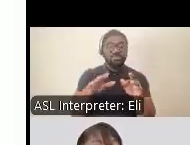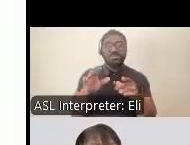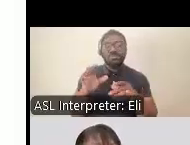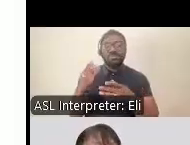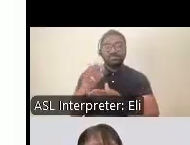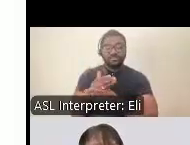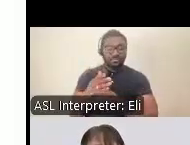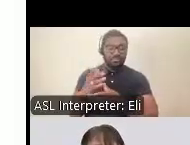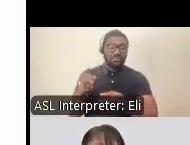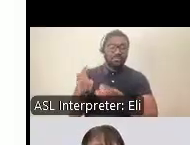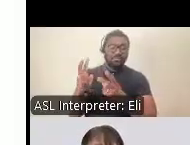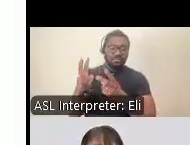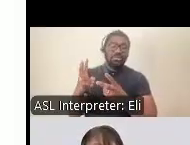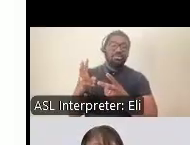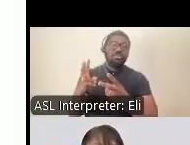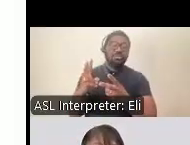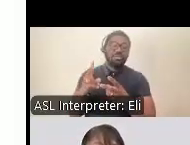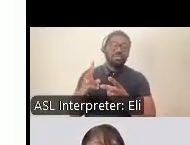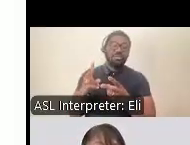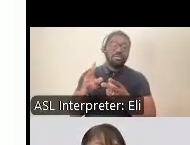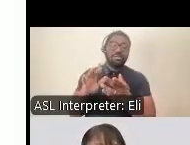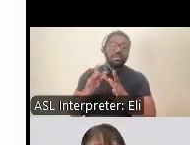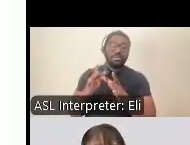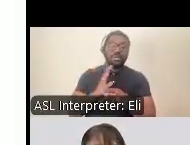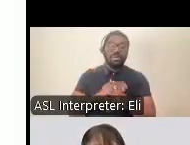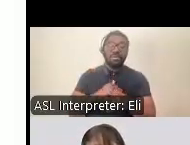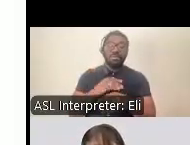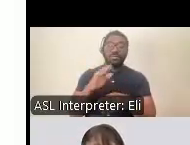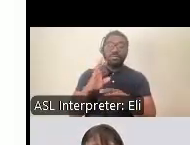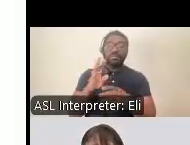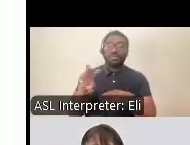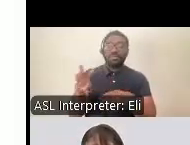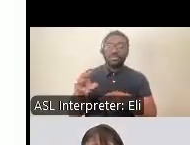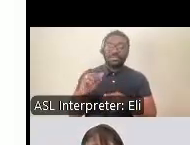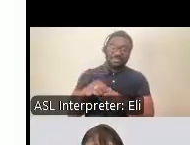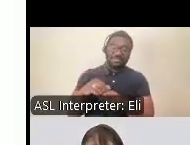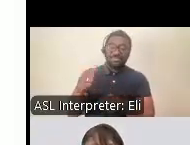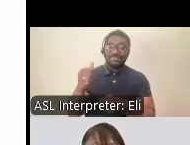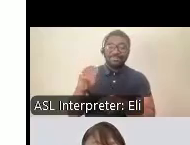events within 10 business days. Next slide, please.